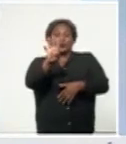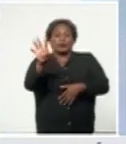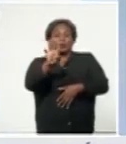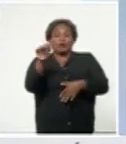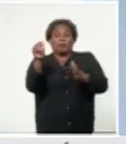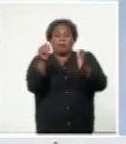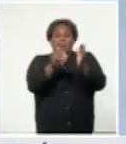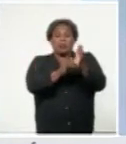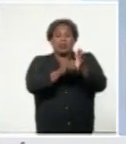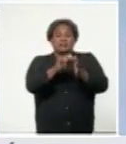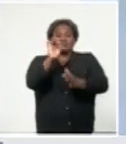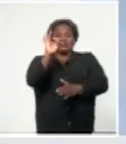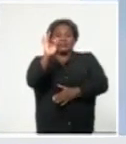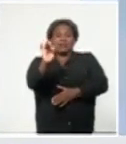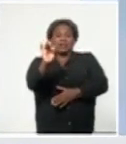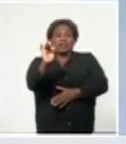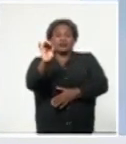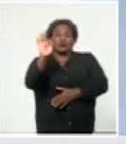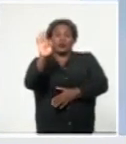4.85%.